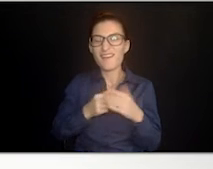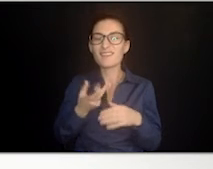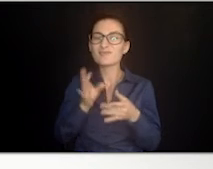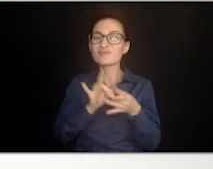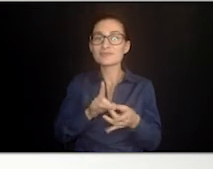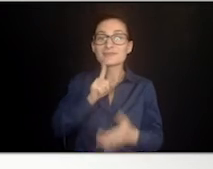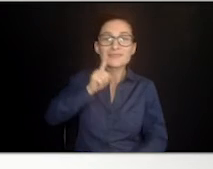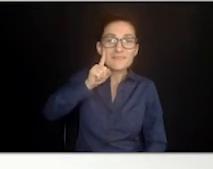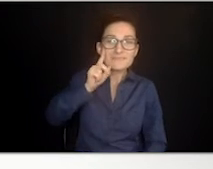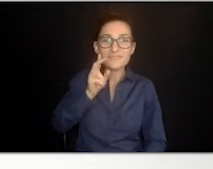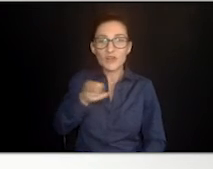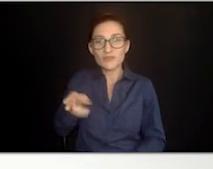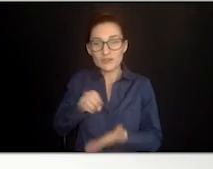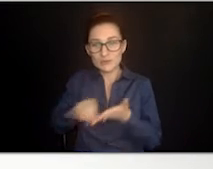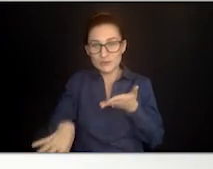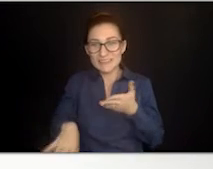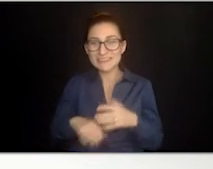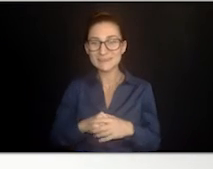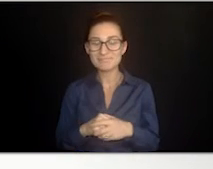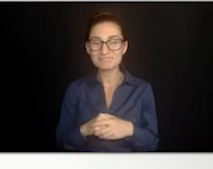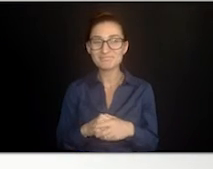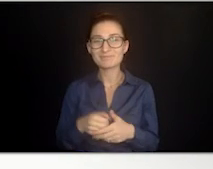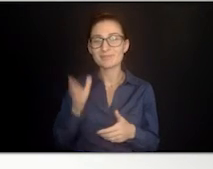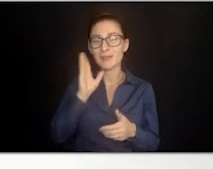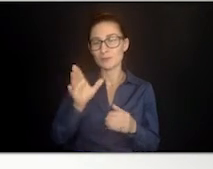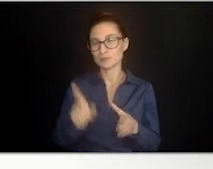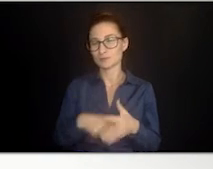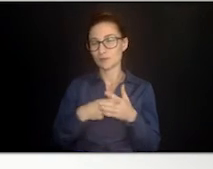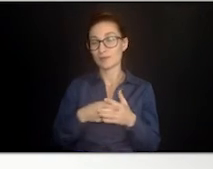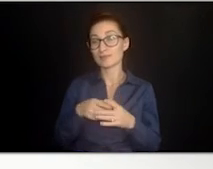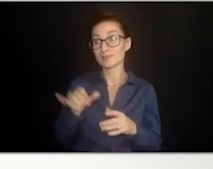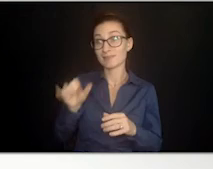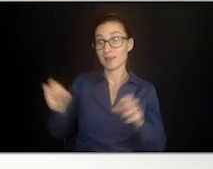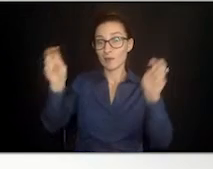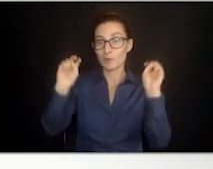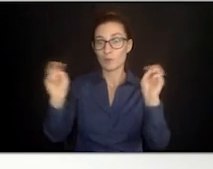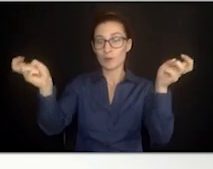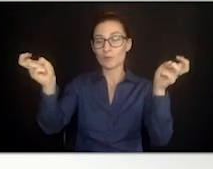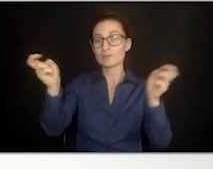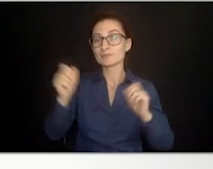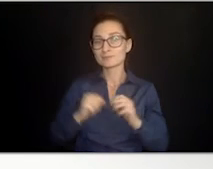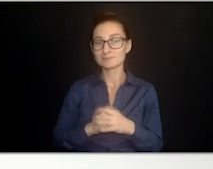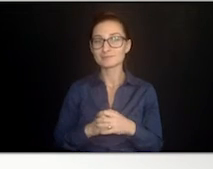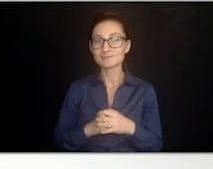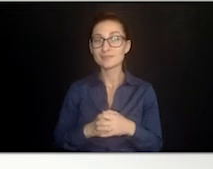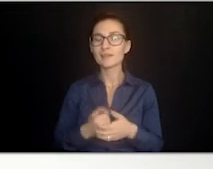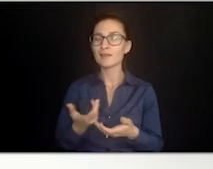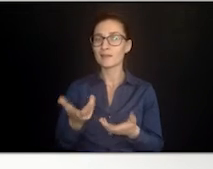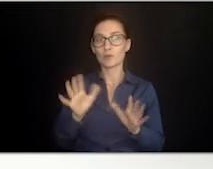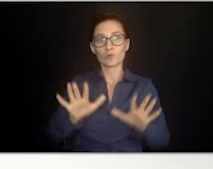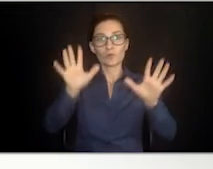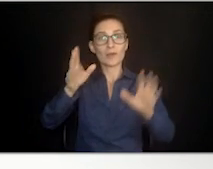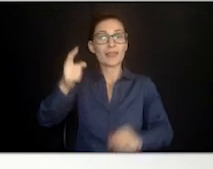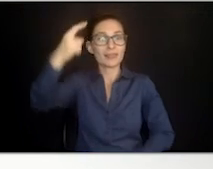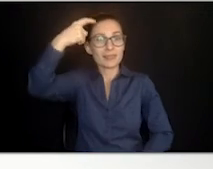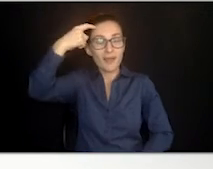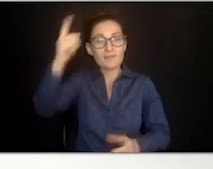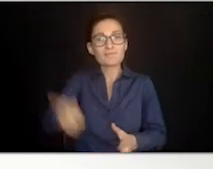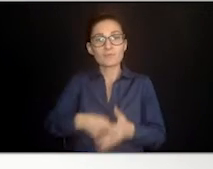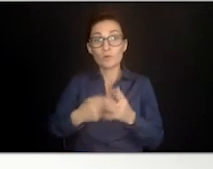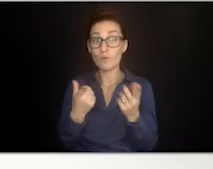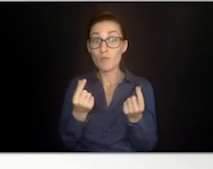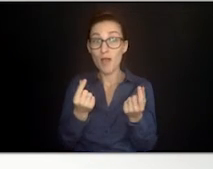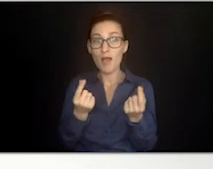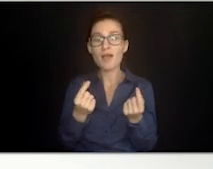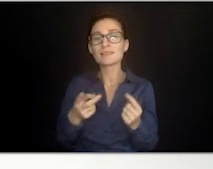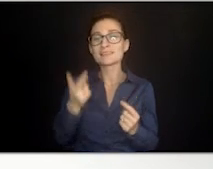deaf and hard of hearing. I'm going to lead with Albert Einstein once said that a great thought begins by seeing something differently with a